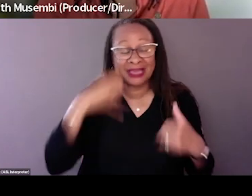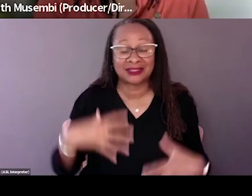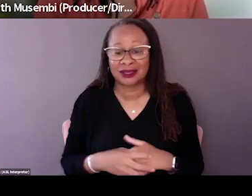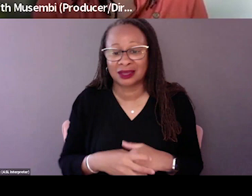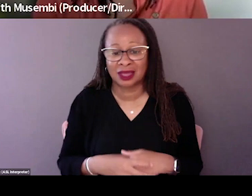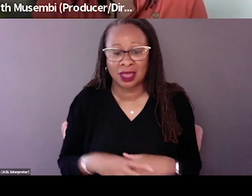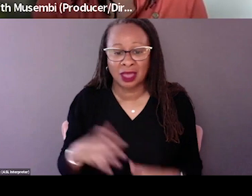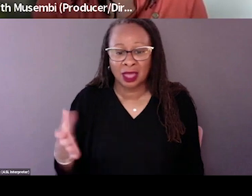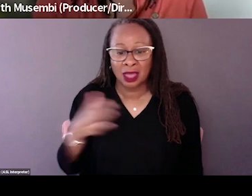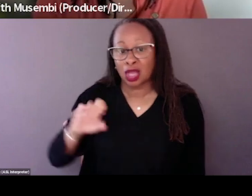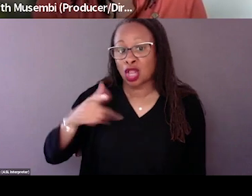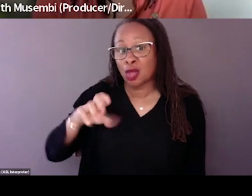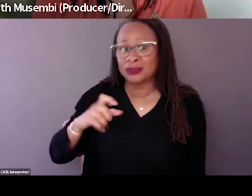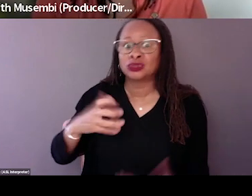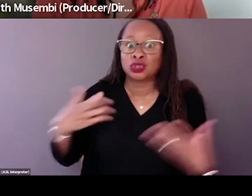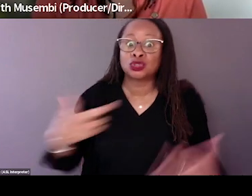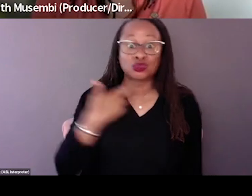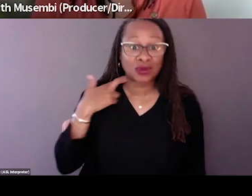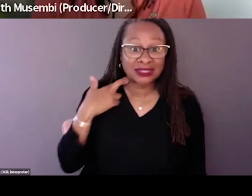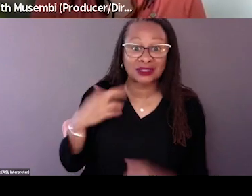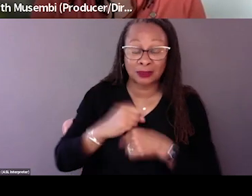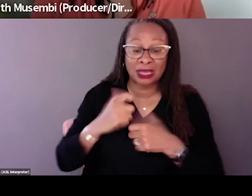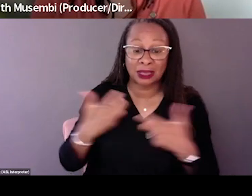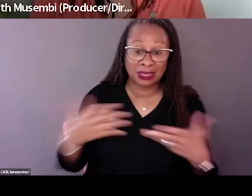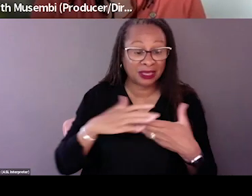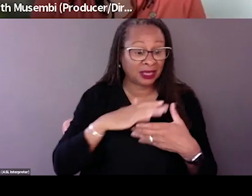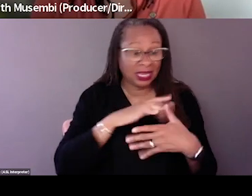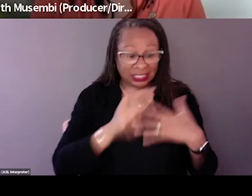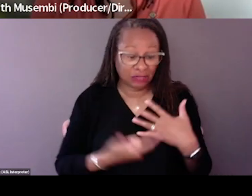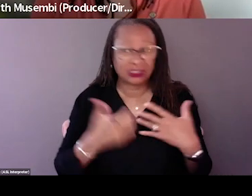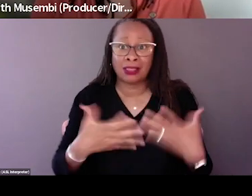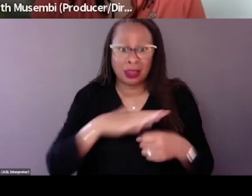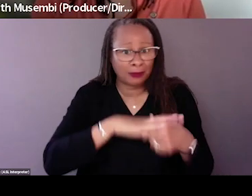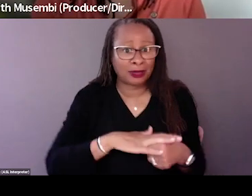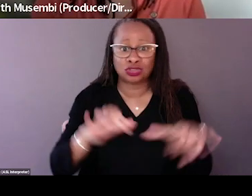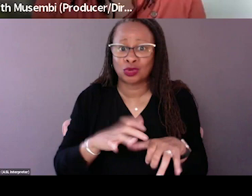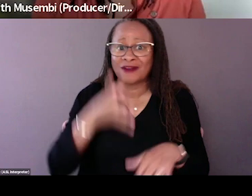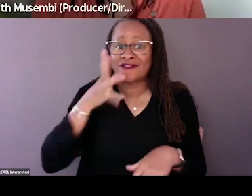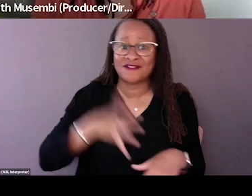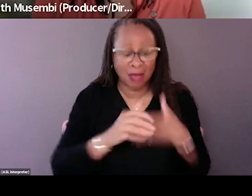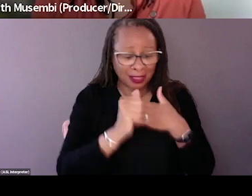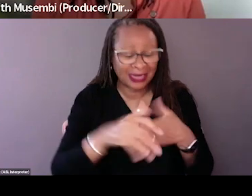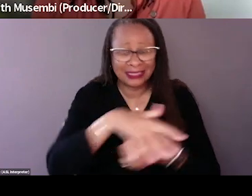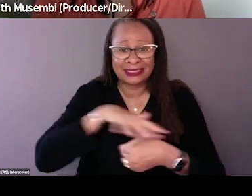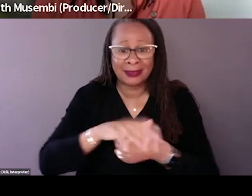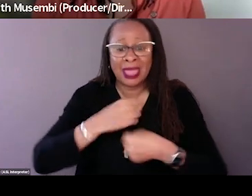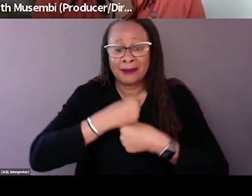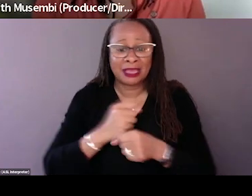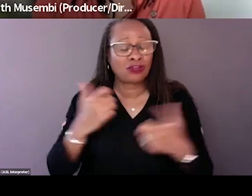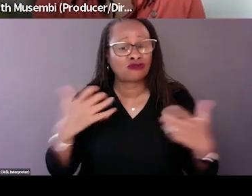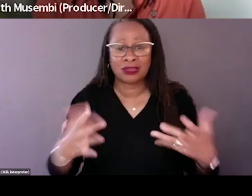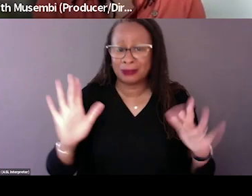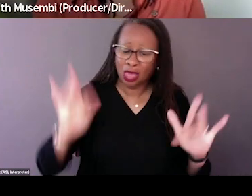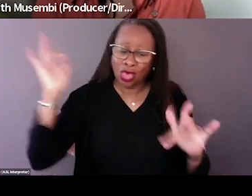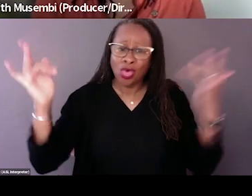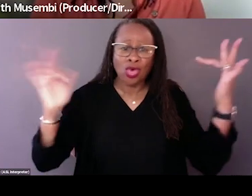risk, you know, to make a big series with loads of pressure, you know, to do something that's female-led in this space, to make a really big glossy show that would bring in a